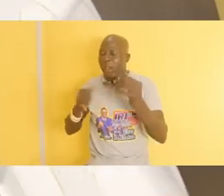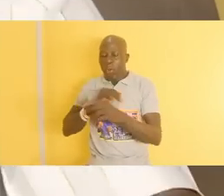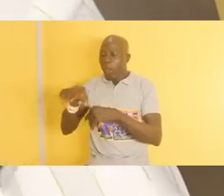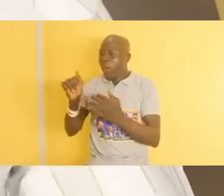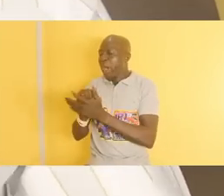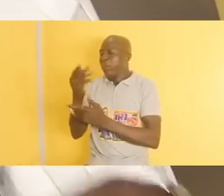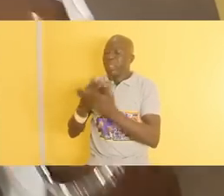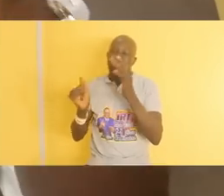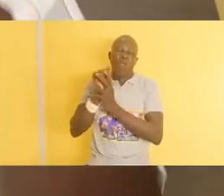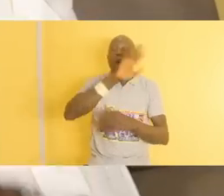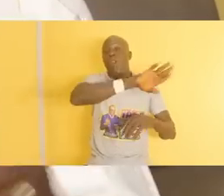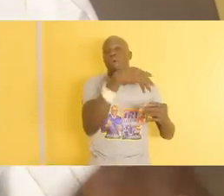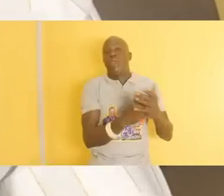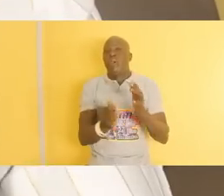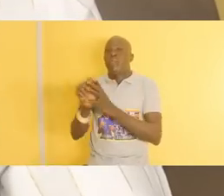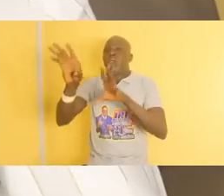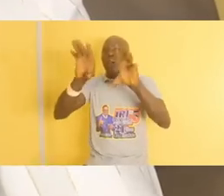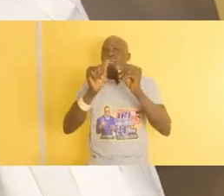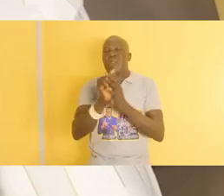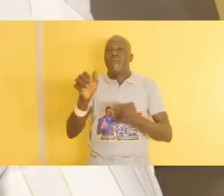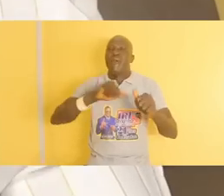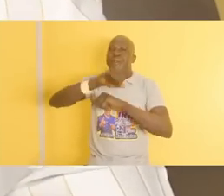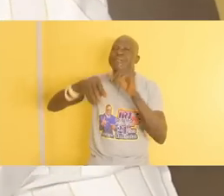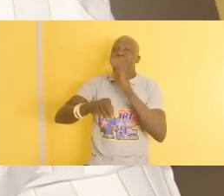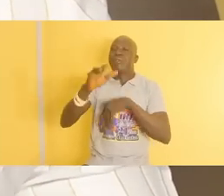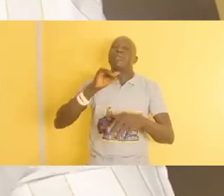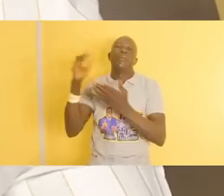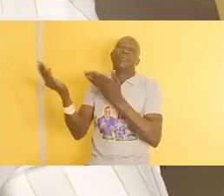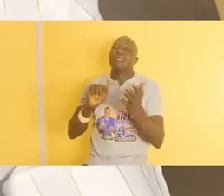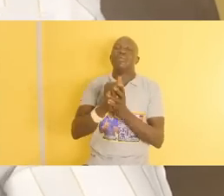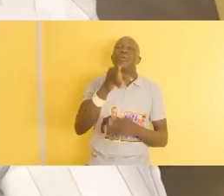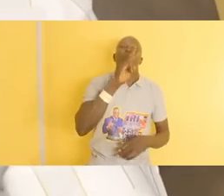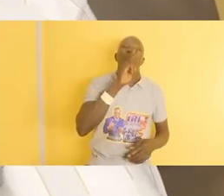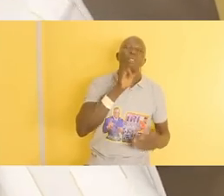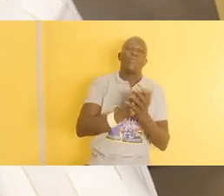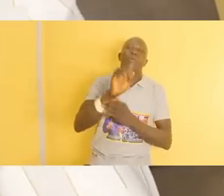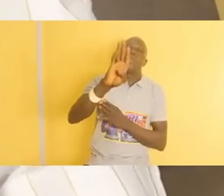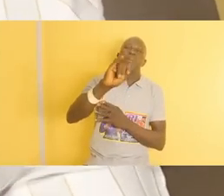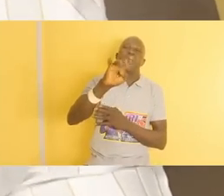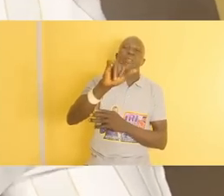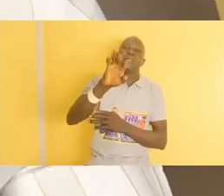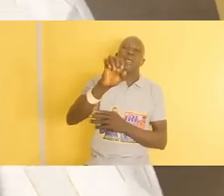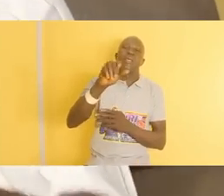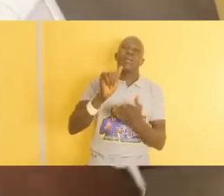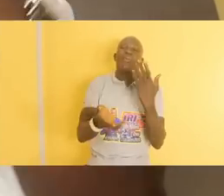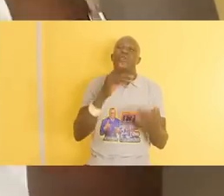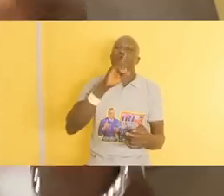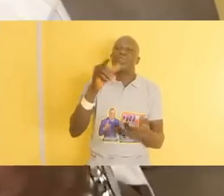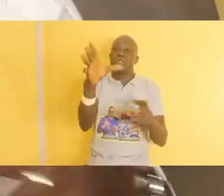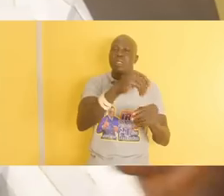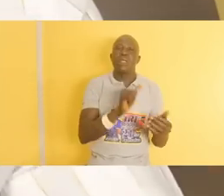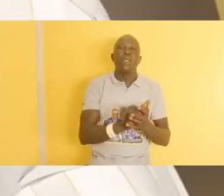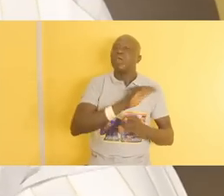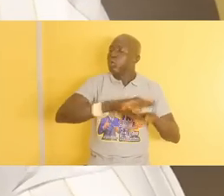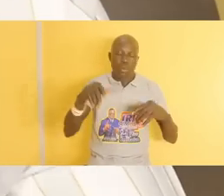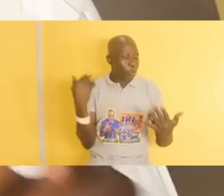As we normally pata, do, you receive the oil. But if you have not taken your make sure water, water, make sure you get it. Lene, or say to